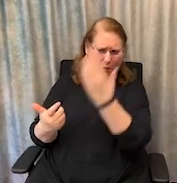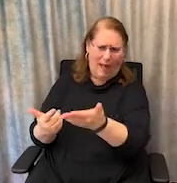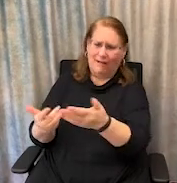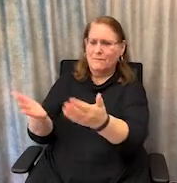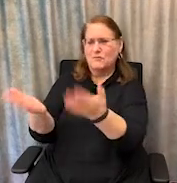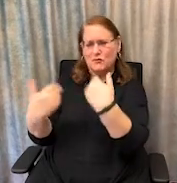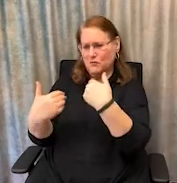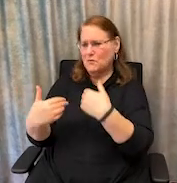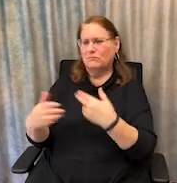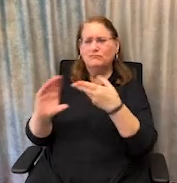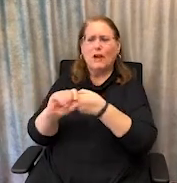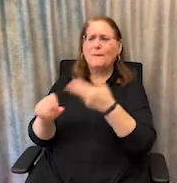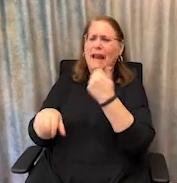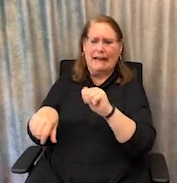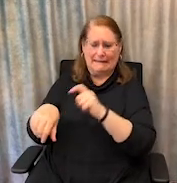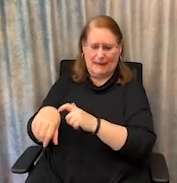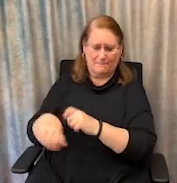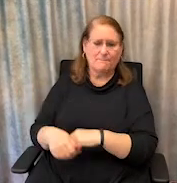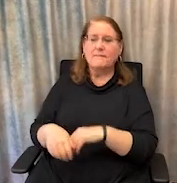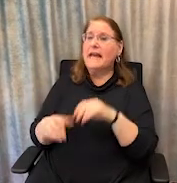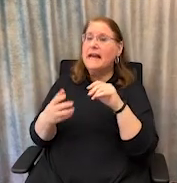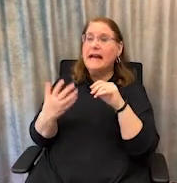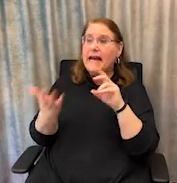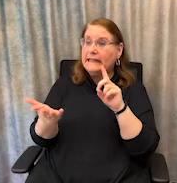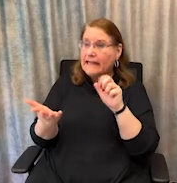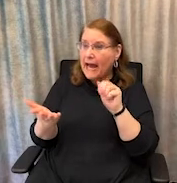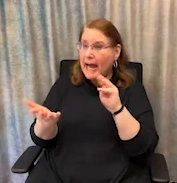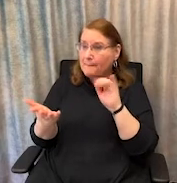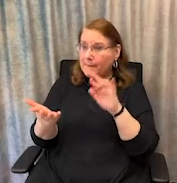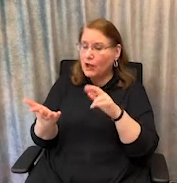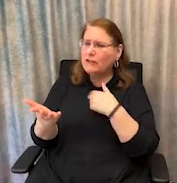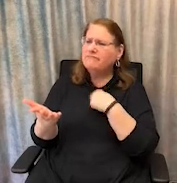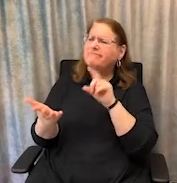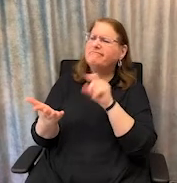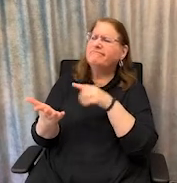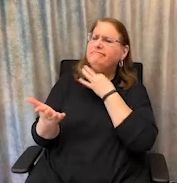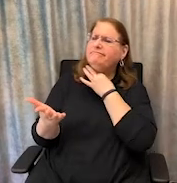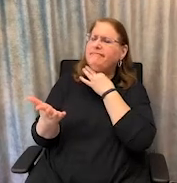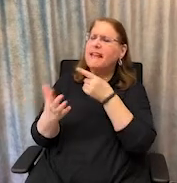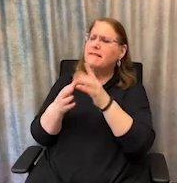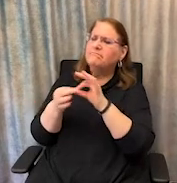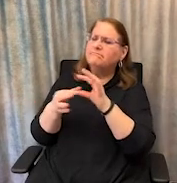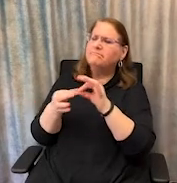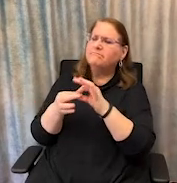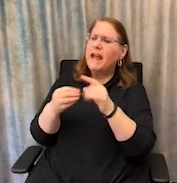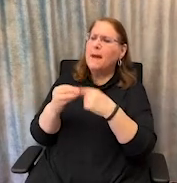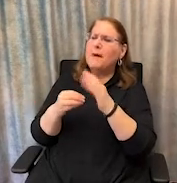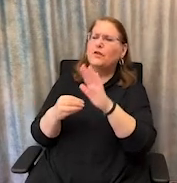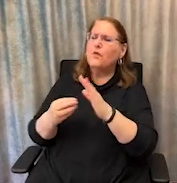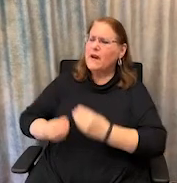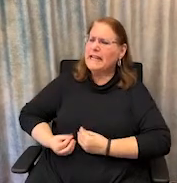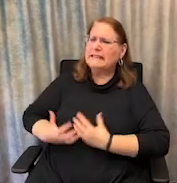to chime in at any point. So Damir, I want to ask you if you can tell us a bit about